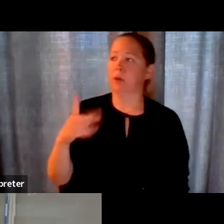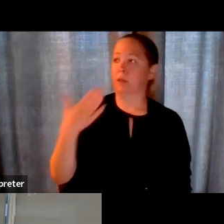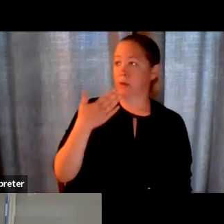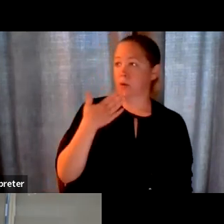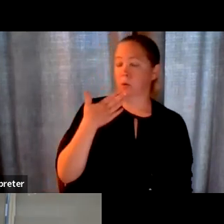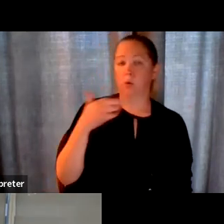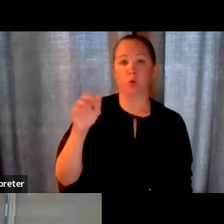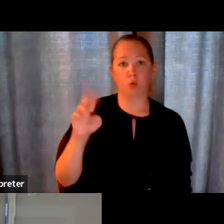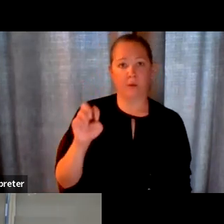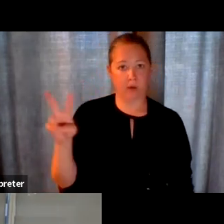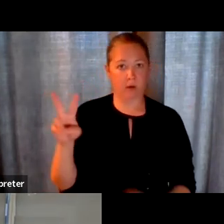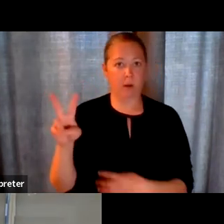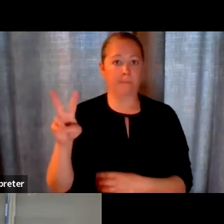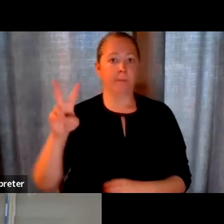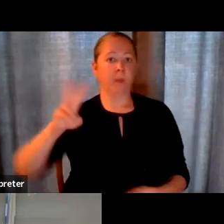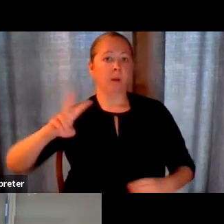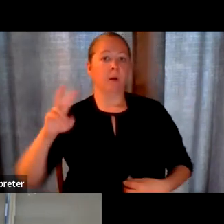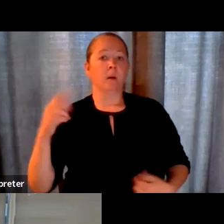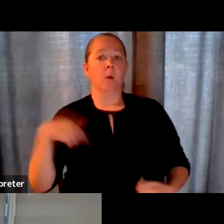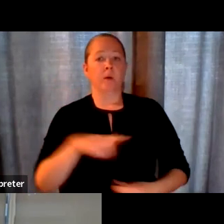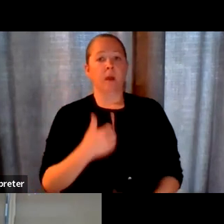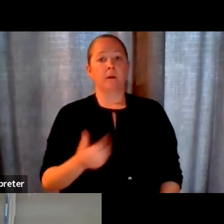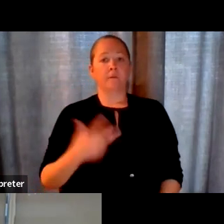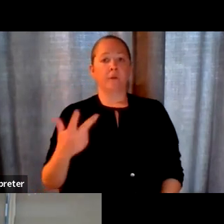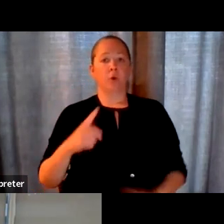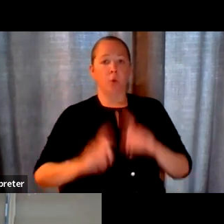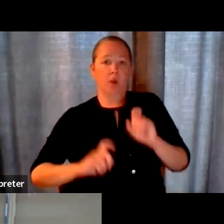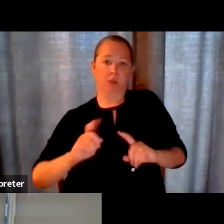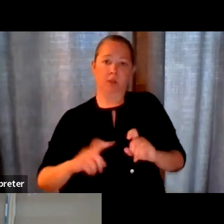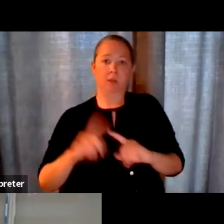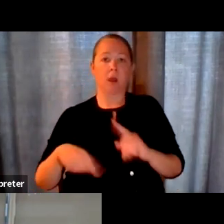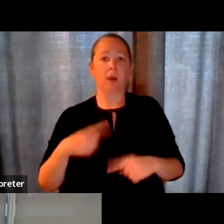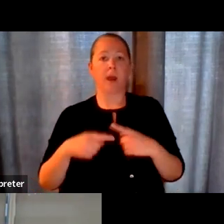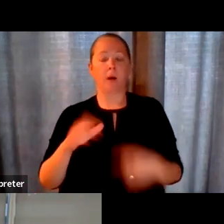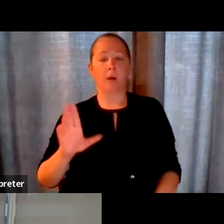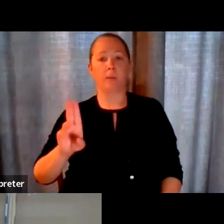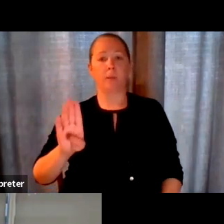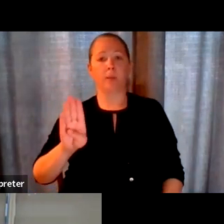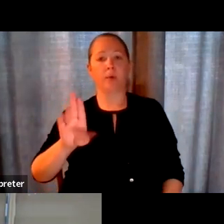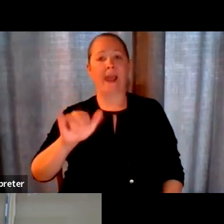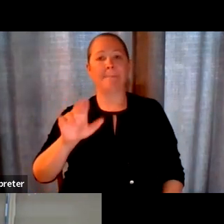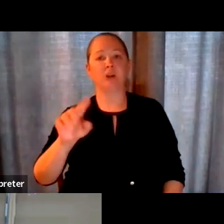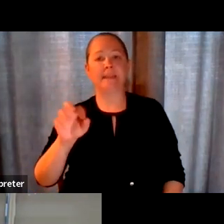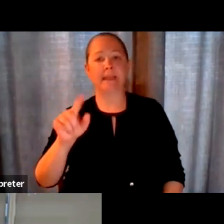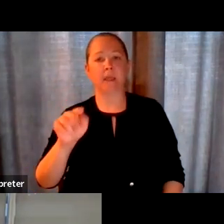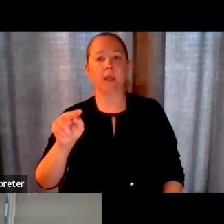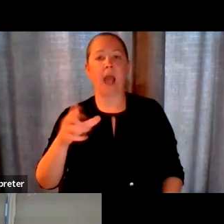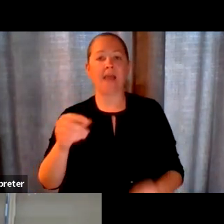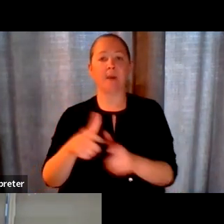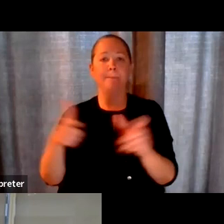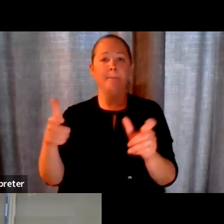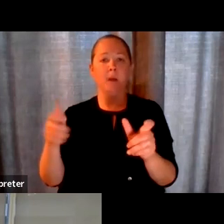had quite a few questions about folks asking, the Bremerton and wider local community, which you